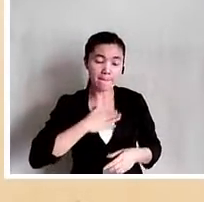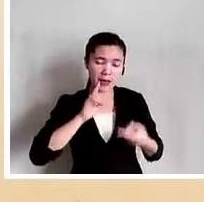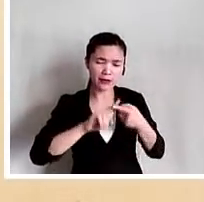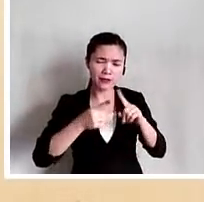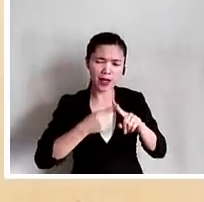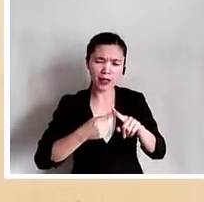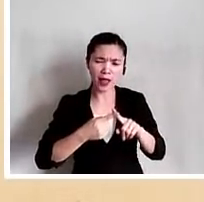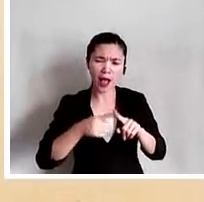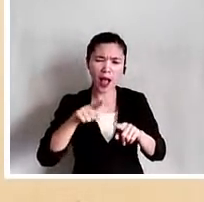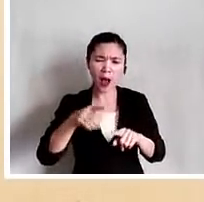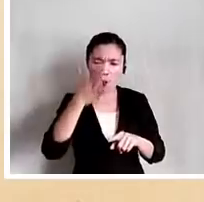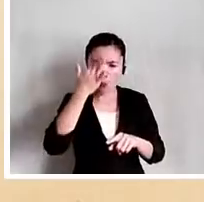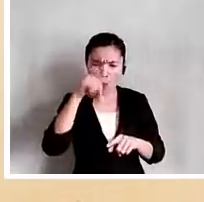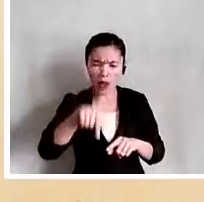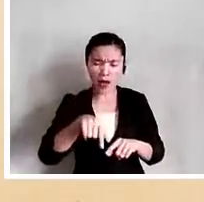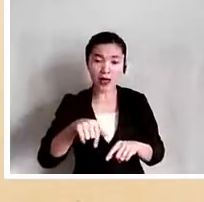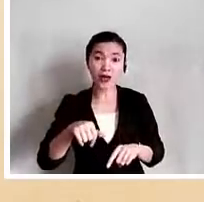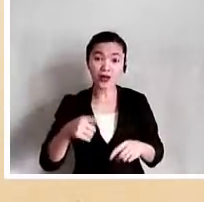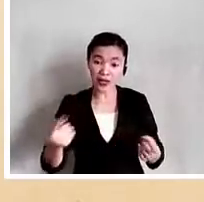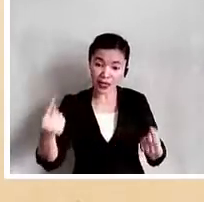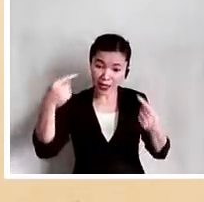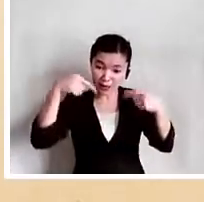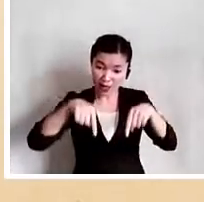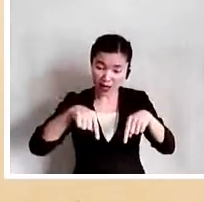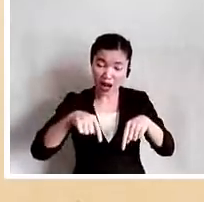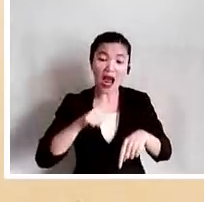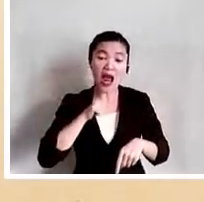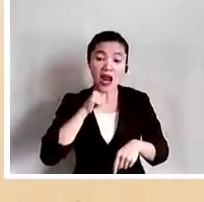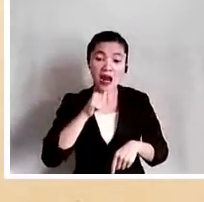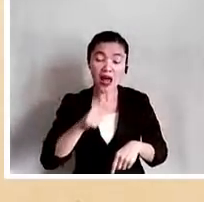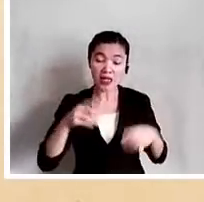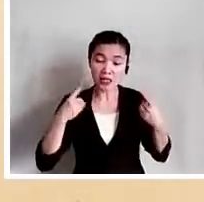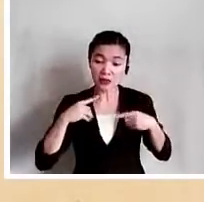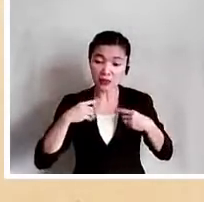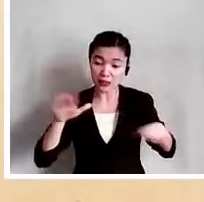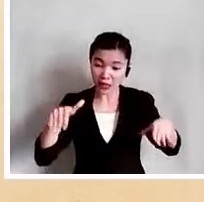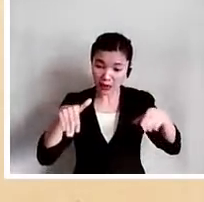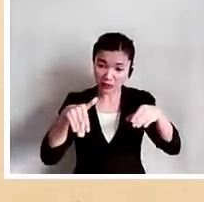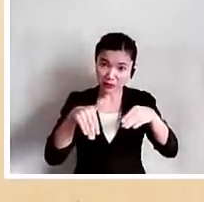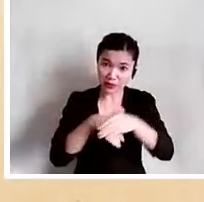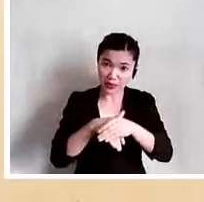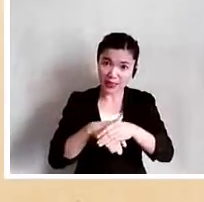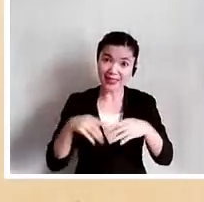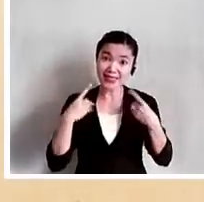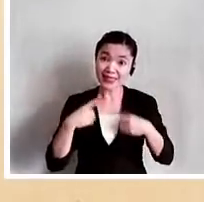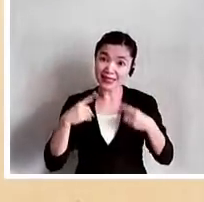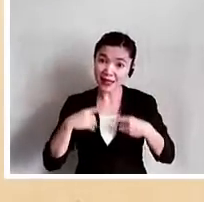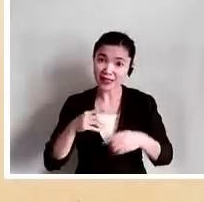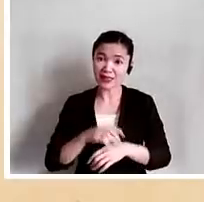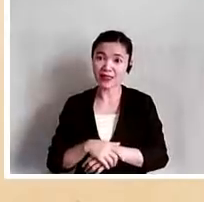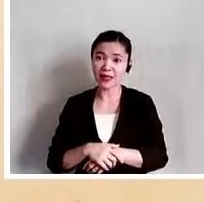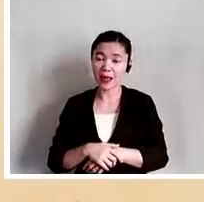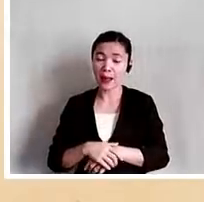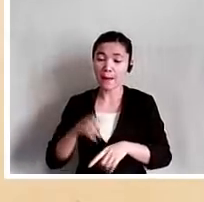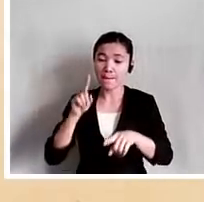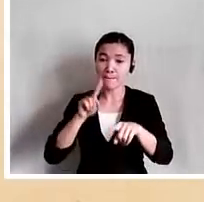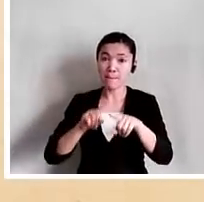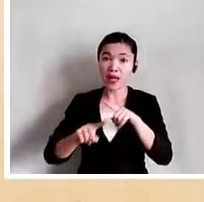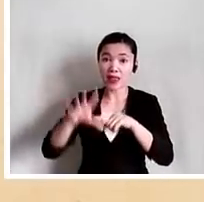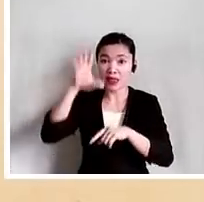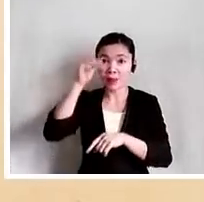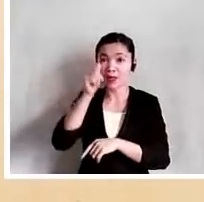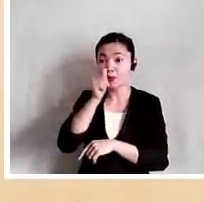it that you came in here without a wedding garment?" But he was reduced to